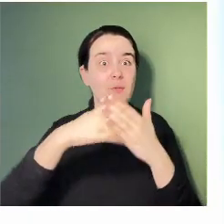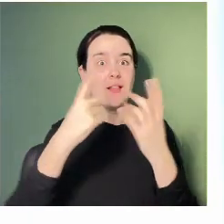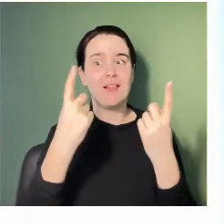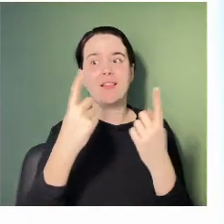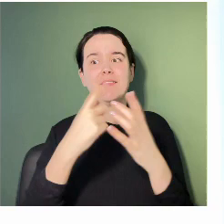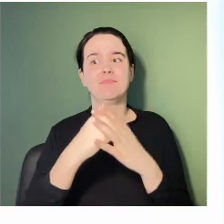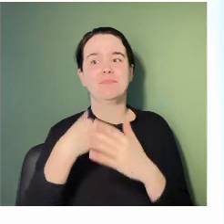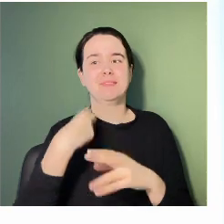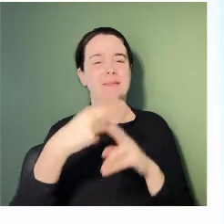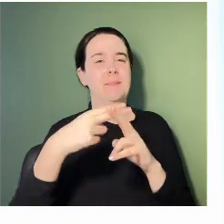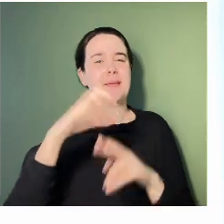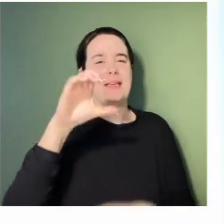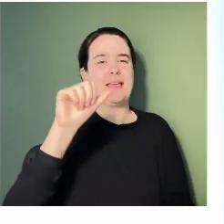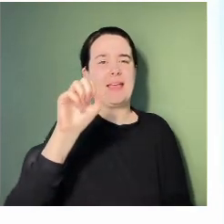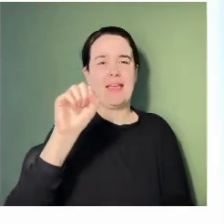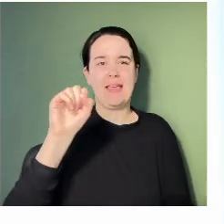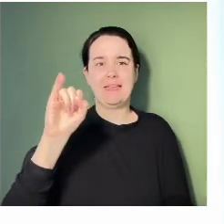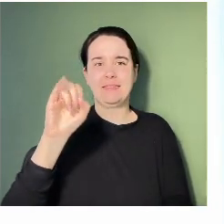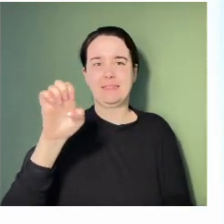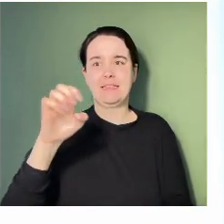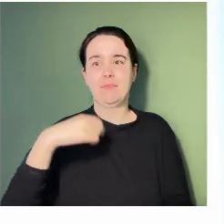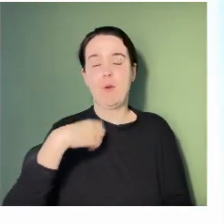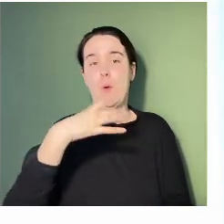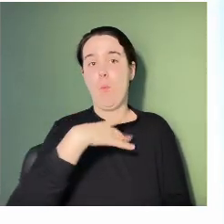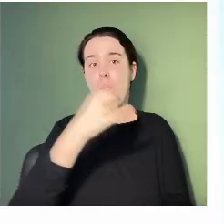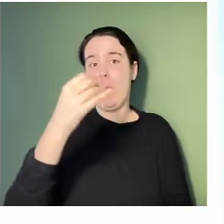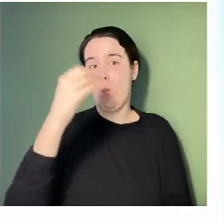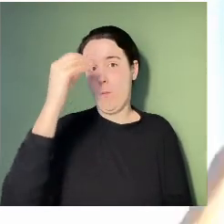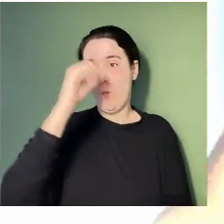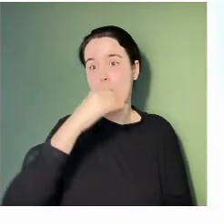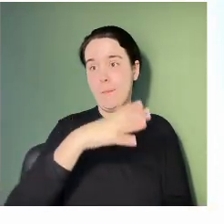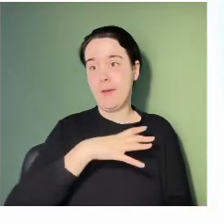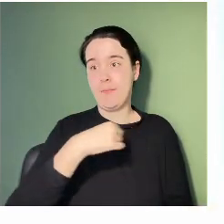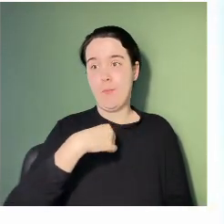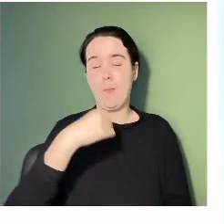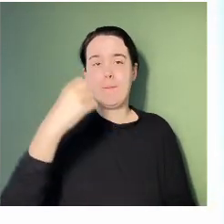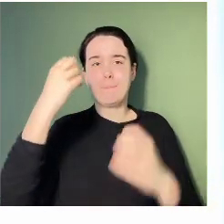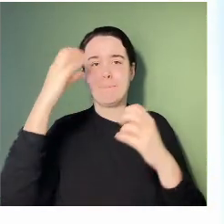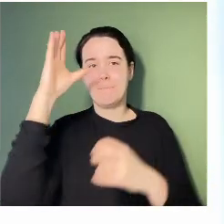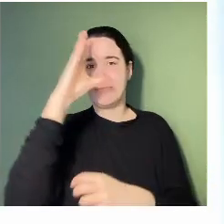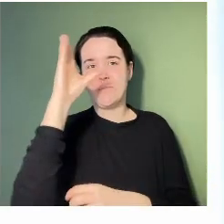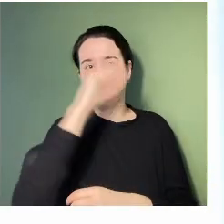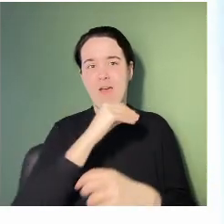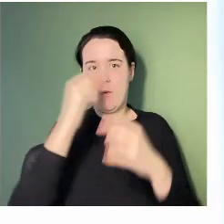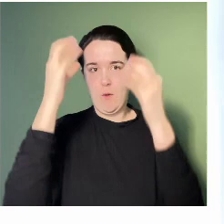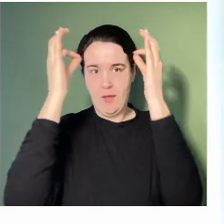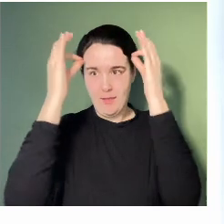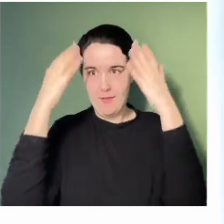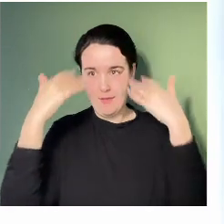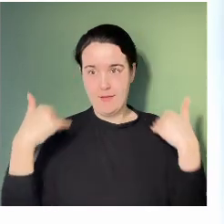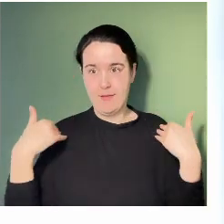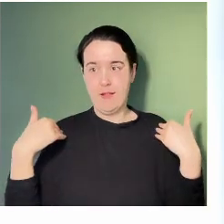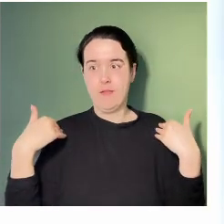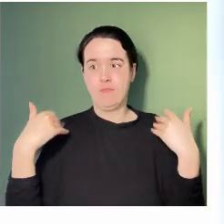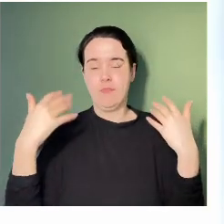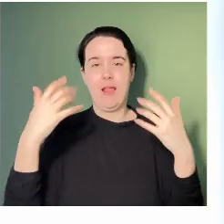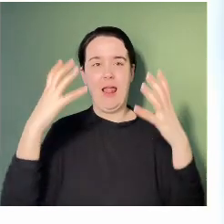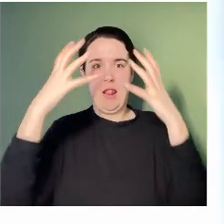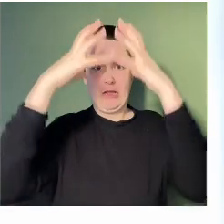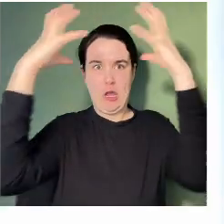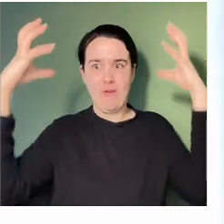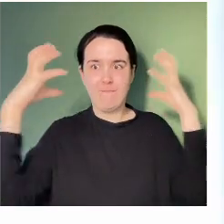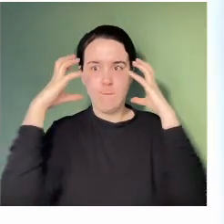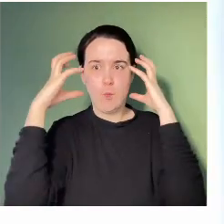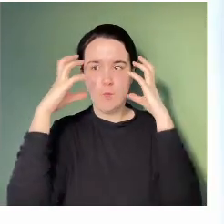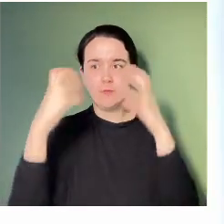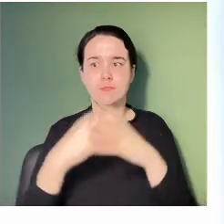name is Cassie. I'm a white woman with brown hair and sort of large black headphones. I want to say thank you to